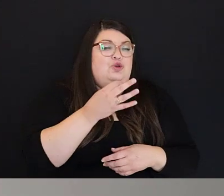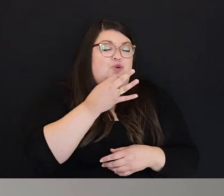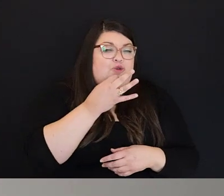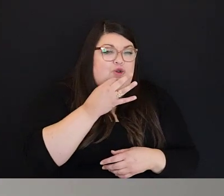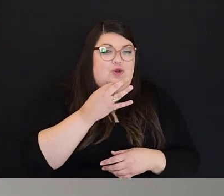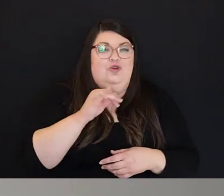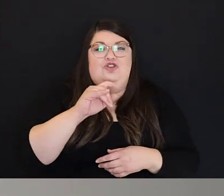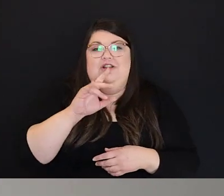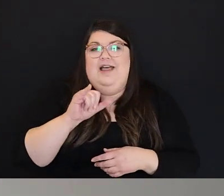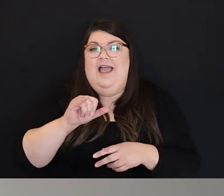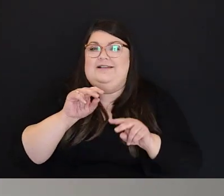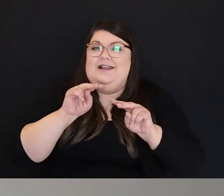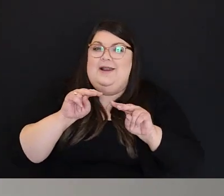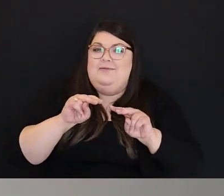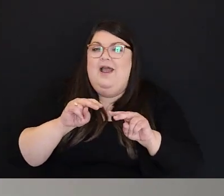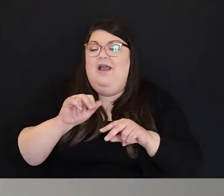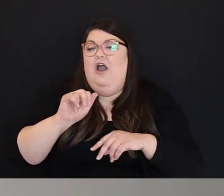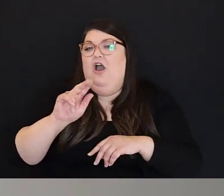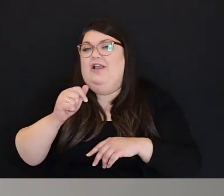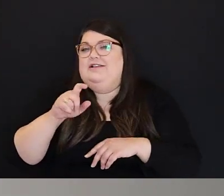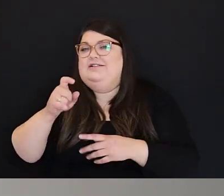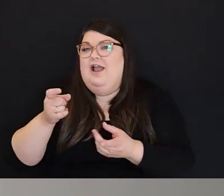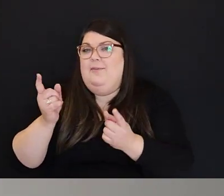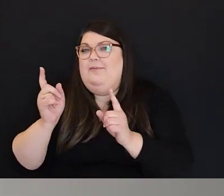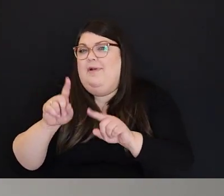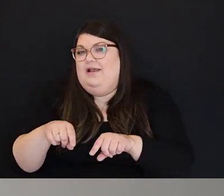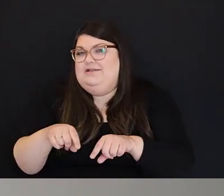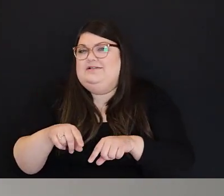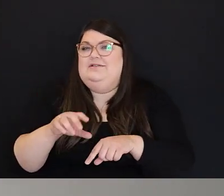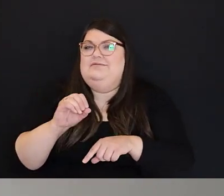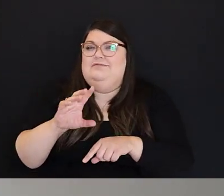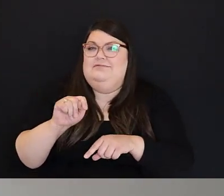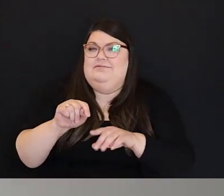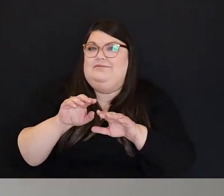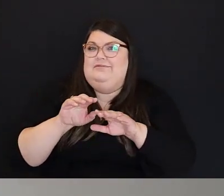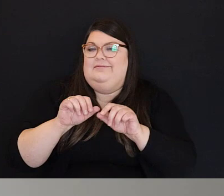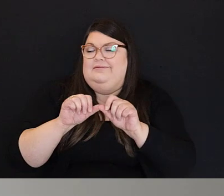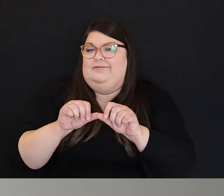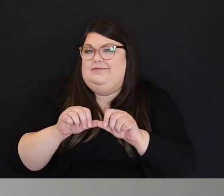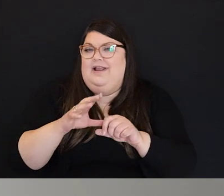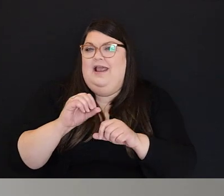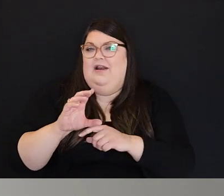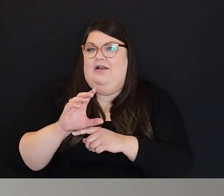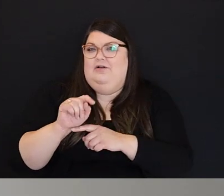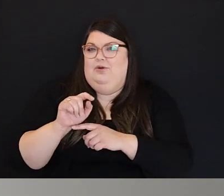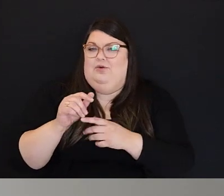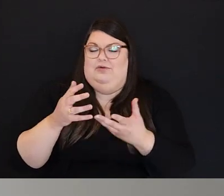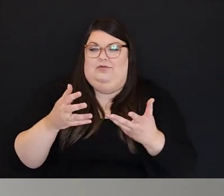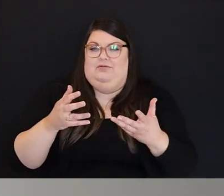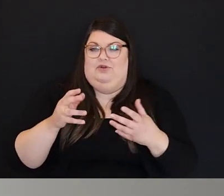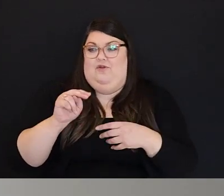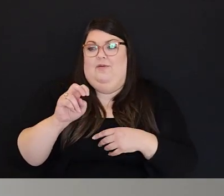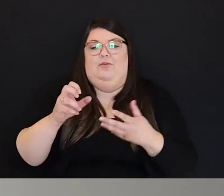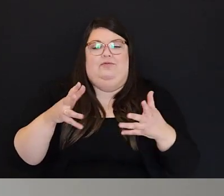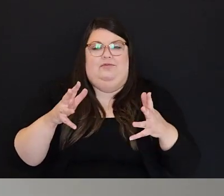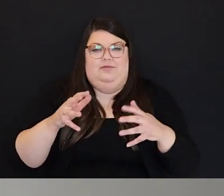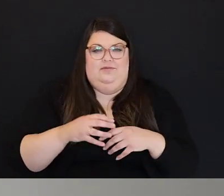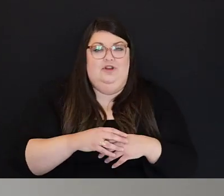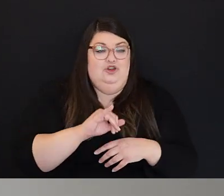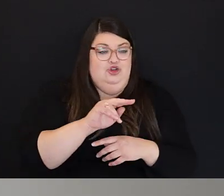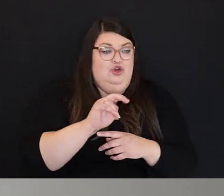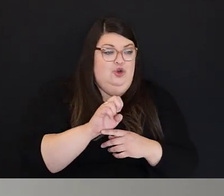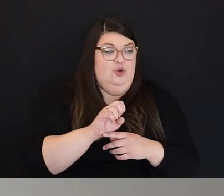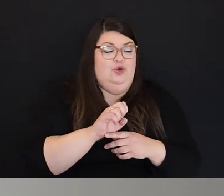it must, September remember, October all over. And these months are part of the hurricane season. So June